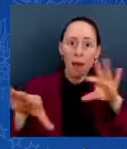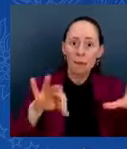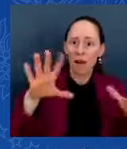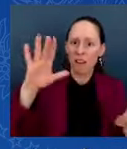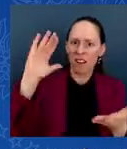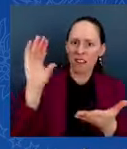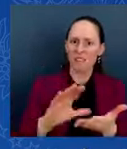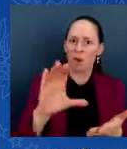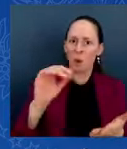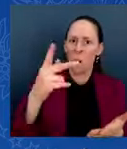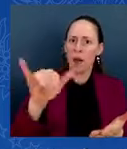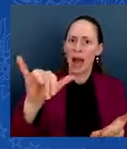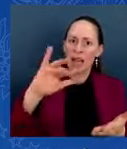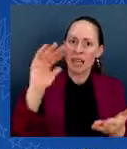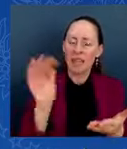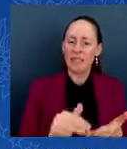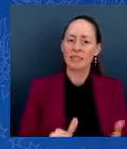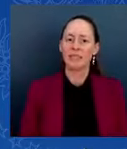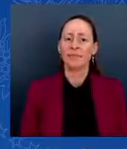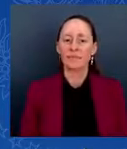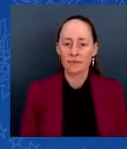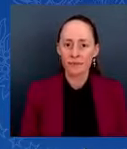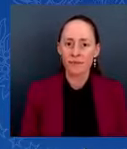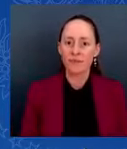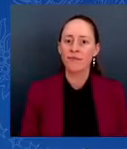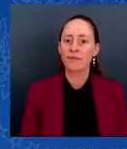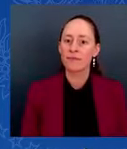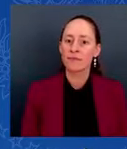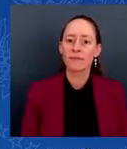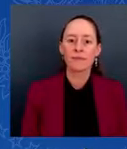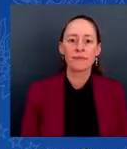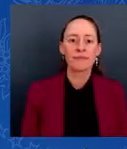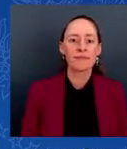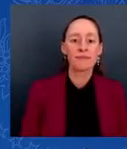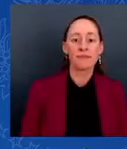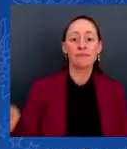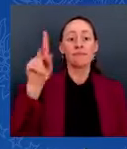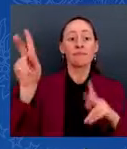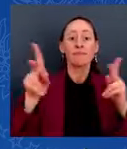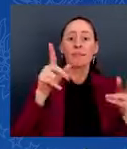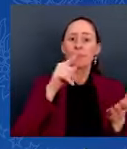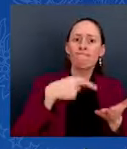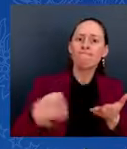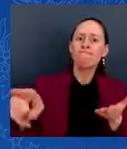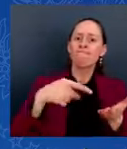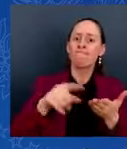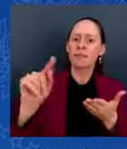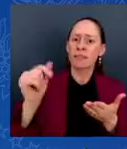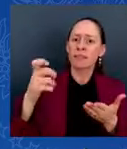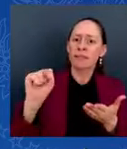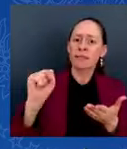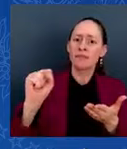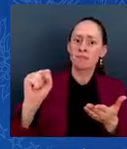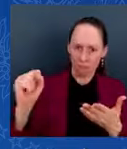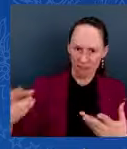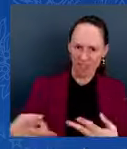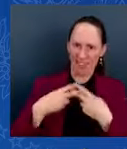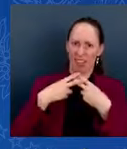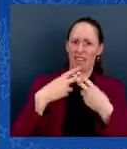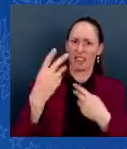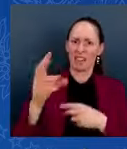American taxpayer because of the new changes, $6 billion a year, because Medicare won't have to pay out them. Imagine